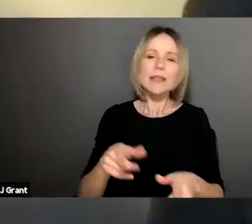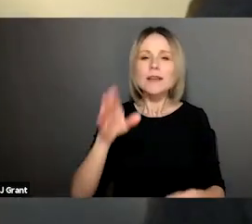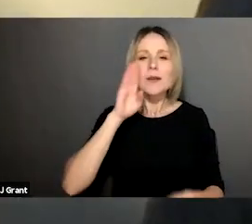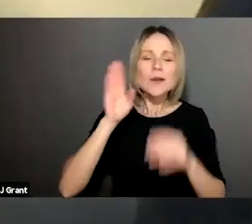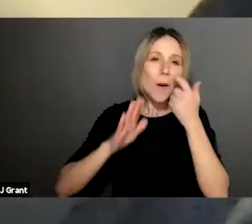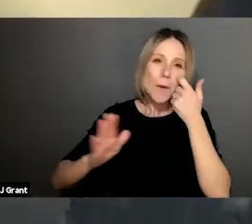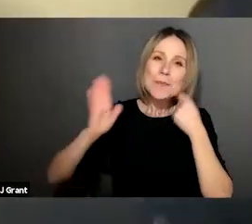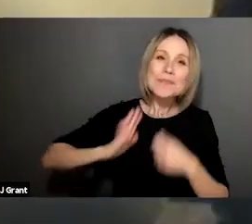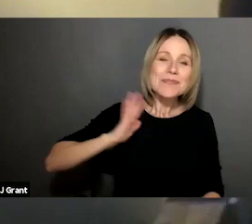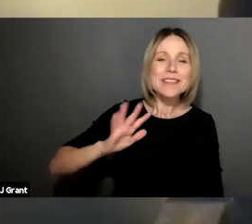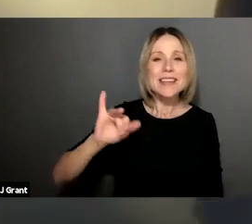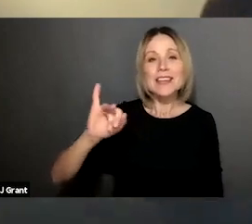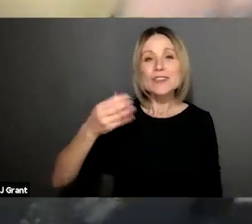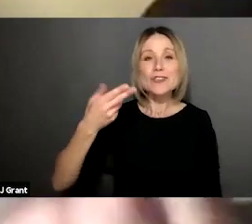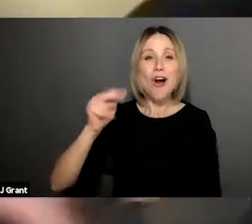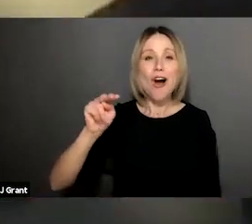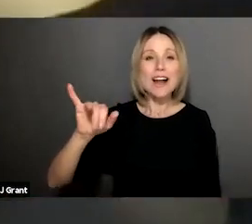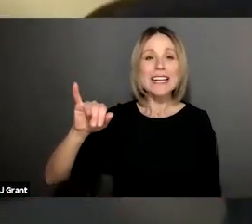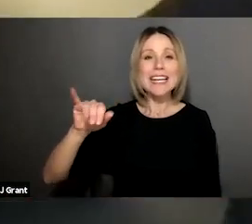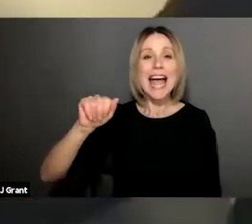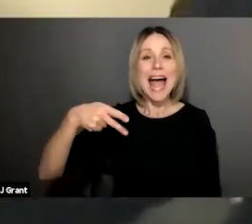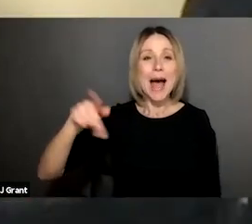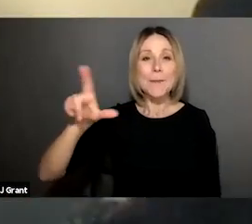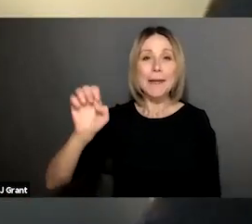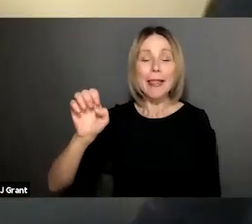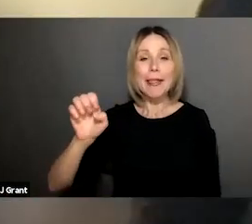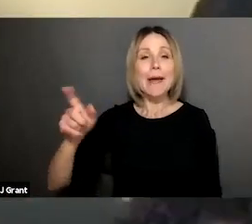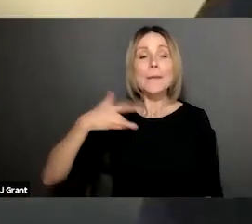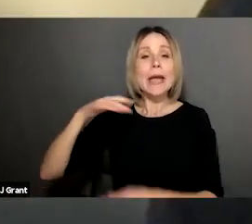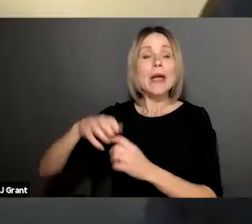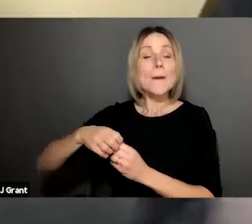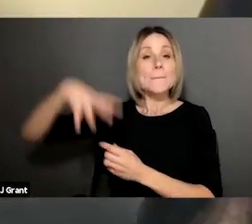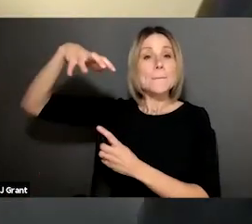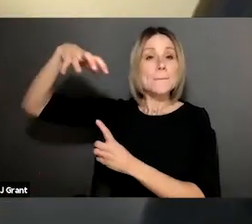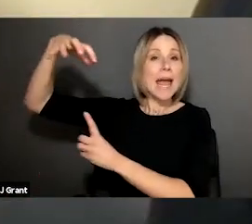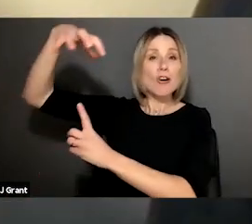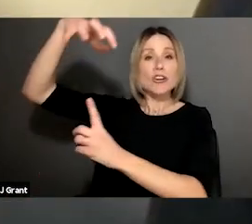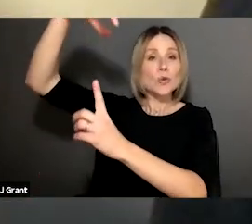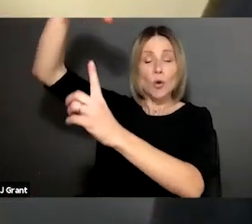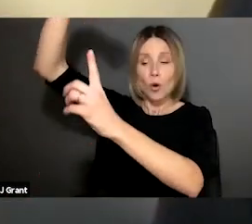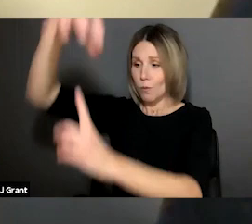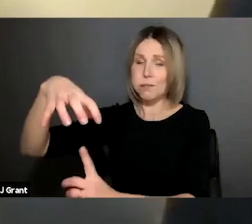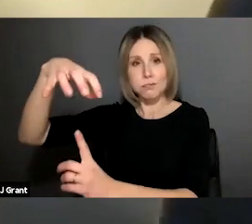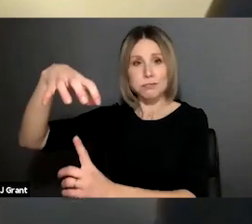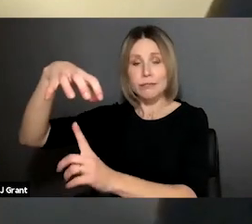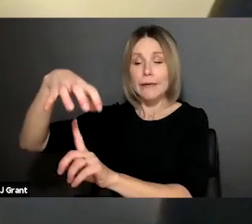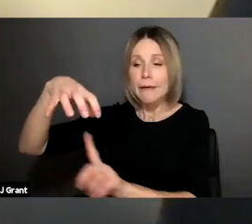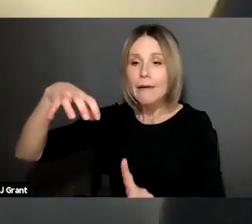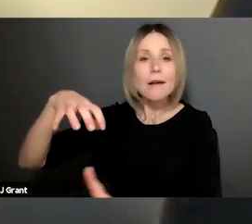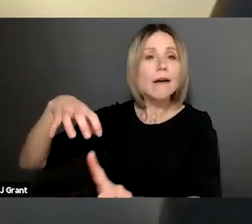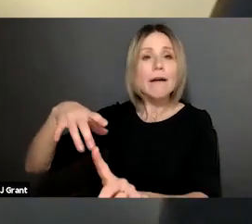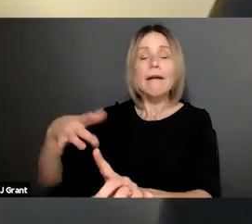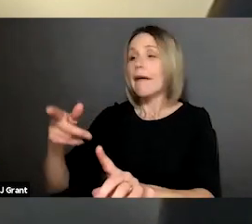great Johnny Apple, would just parachute into places around the world and then tell a story